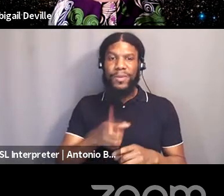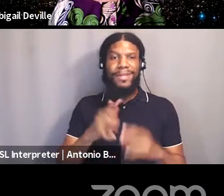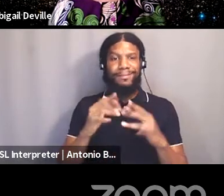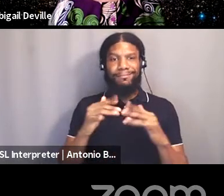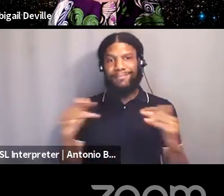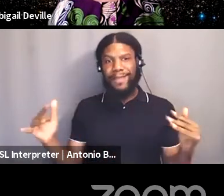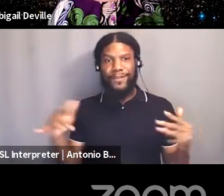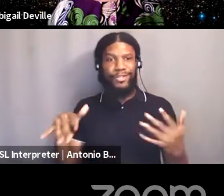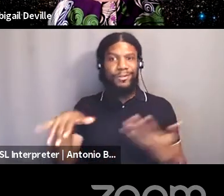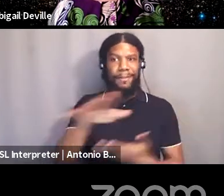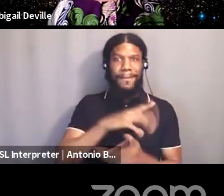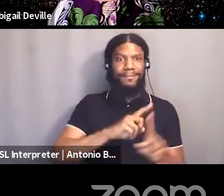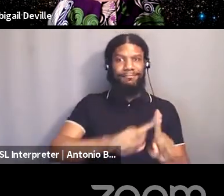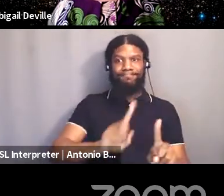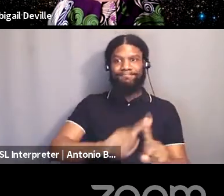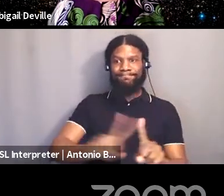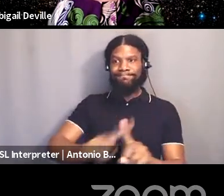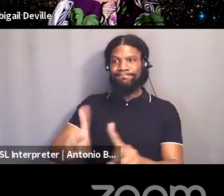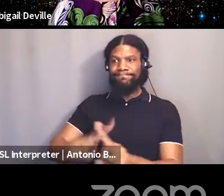mixture,